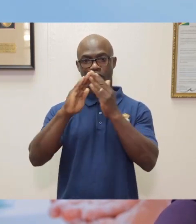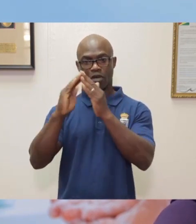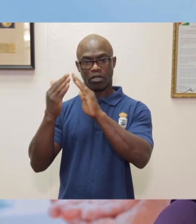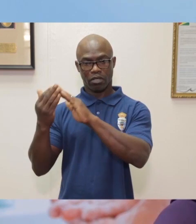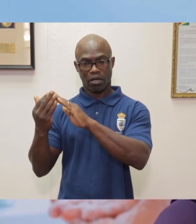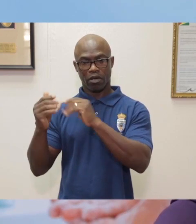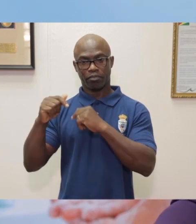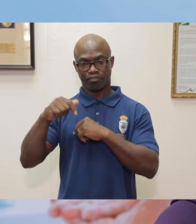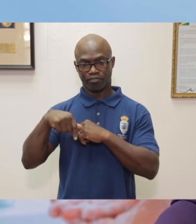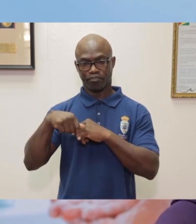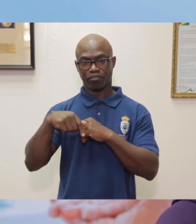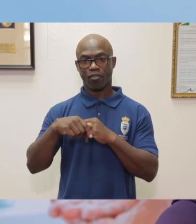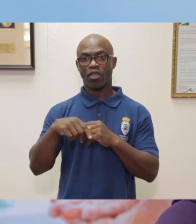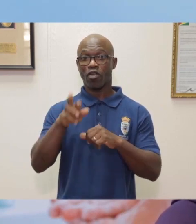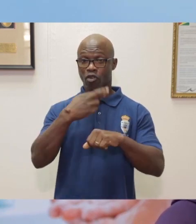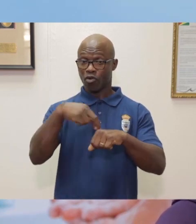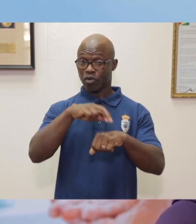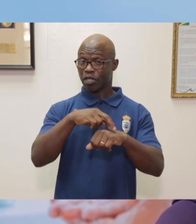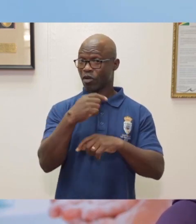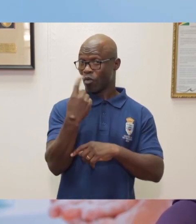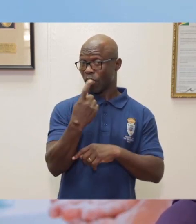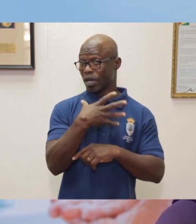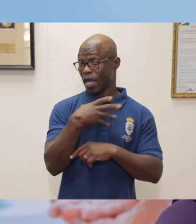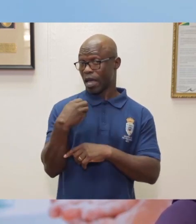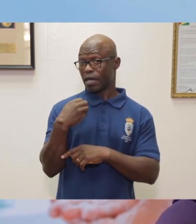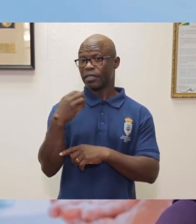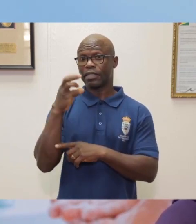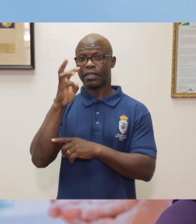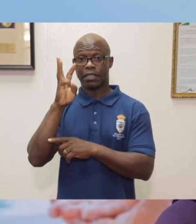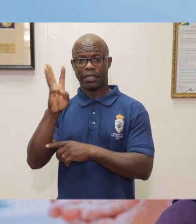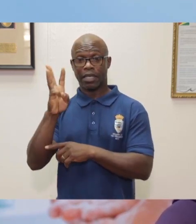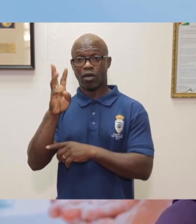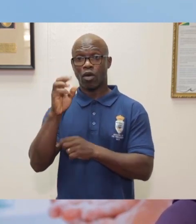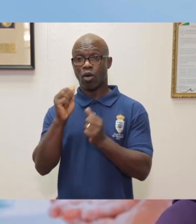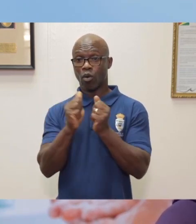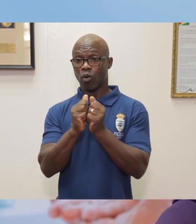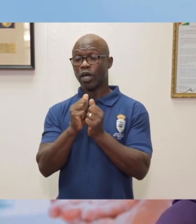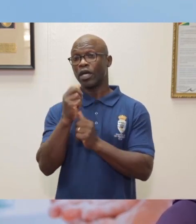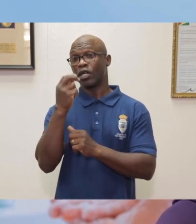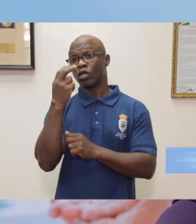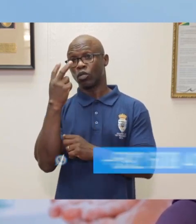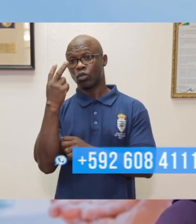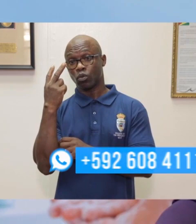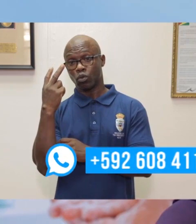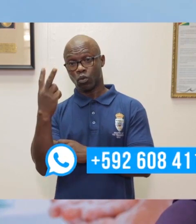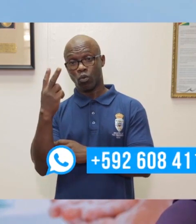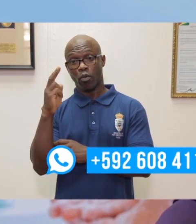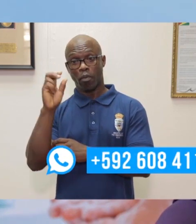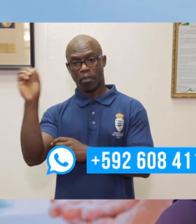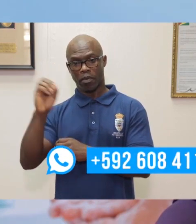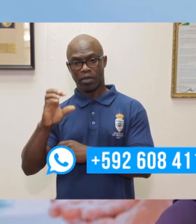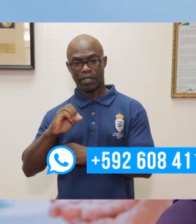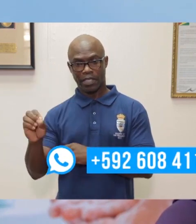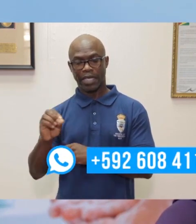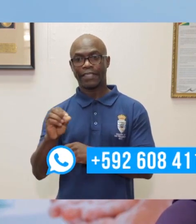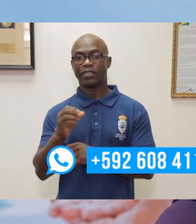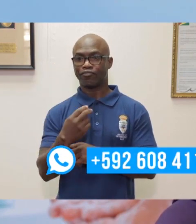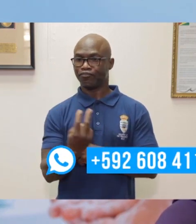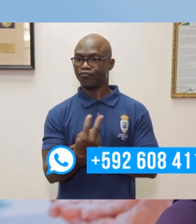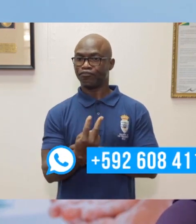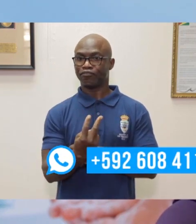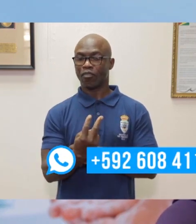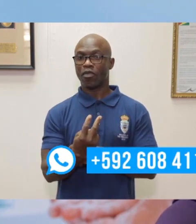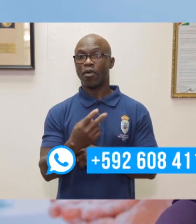Regions 1 and 6, with 2 percent each. And Regions 3